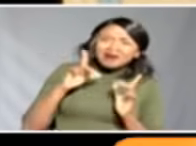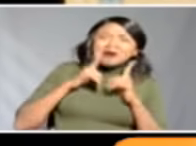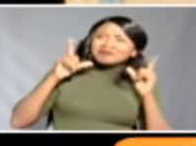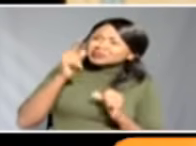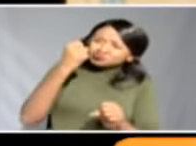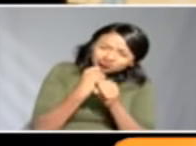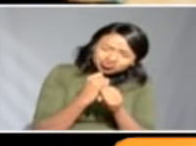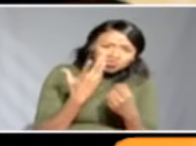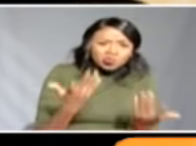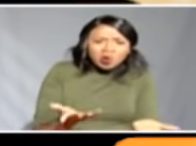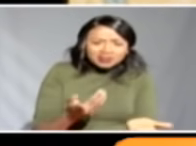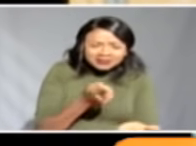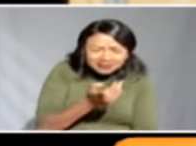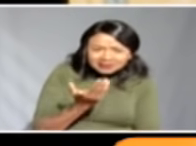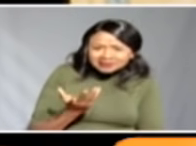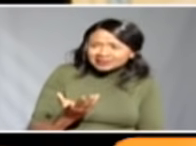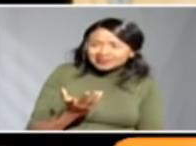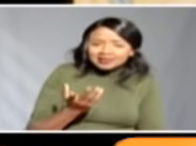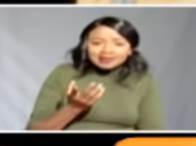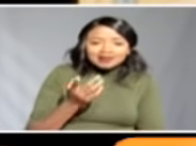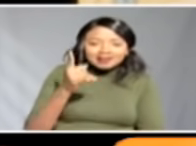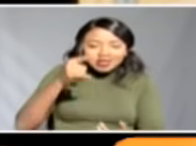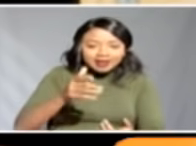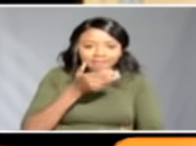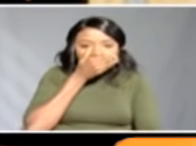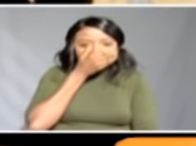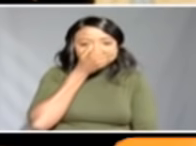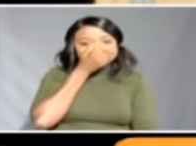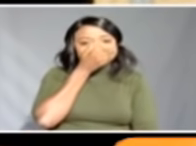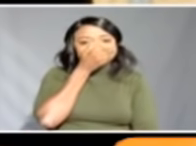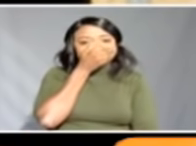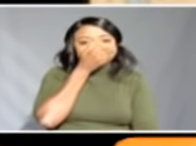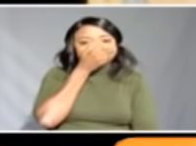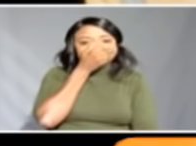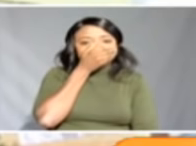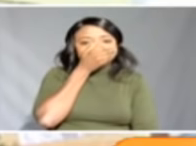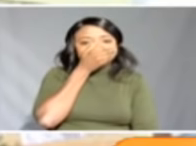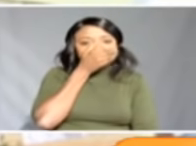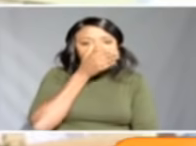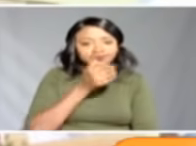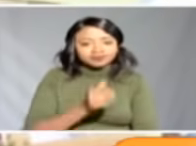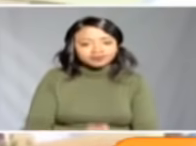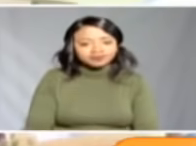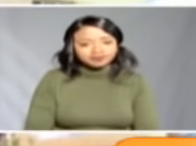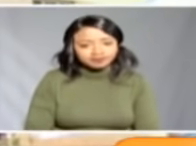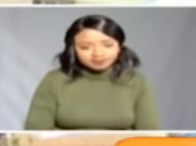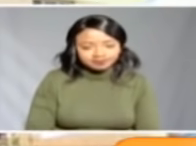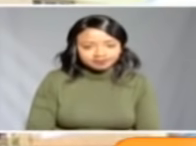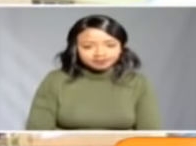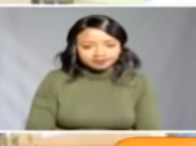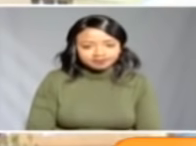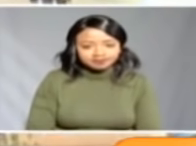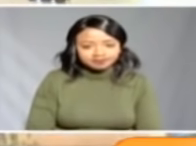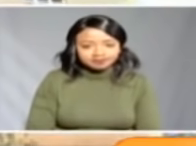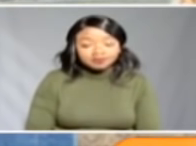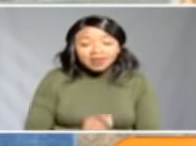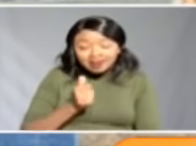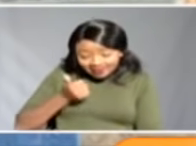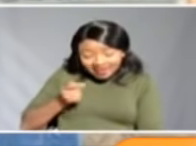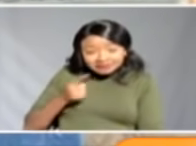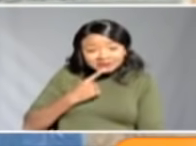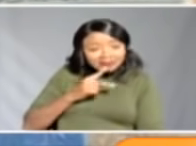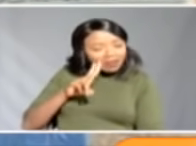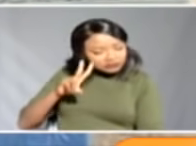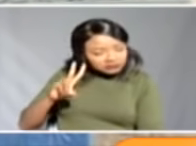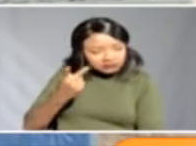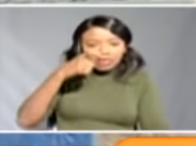nini? Ndio akachukua mkono wake akaniweka kwa mdomo. Mercy says this was the second